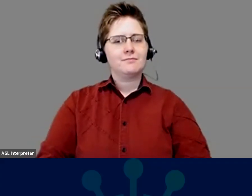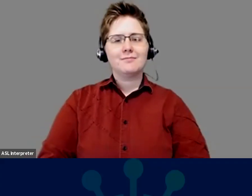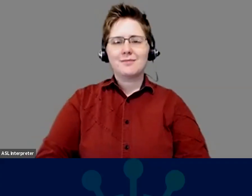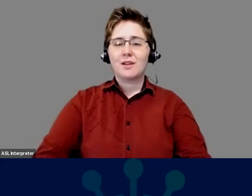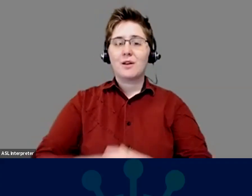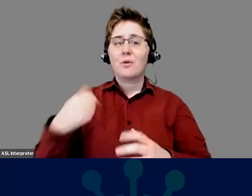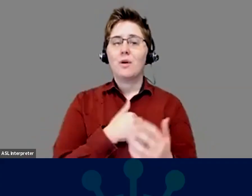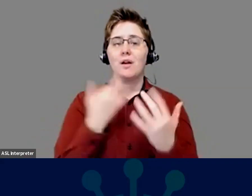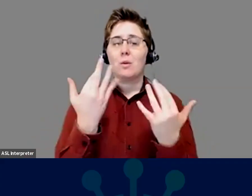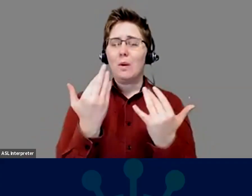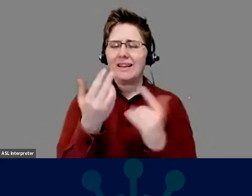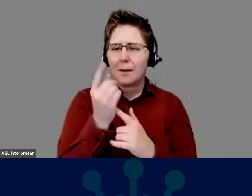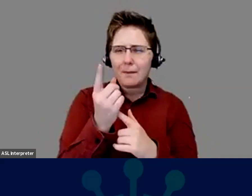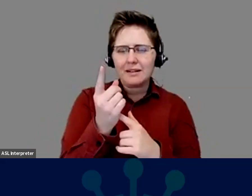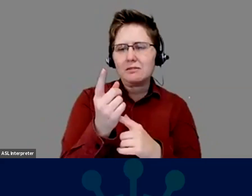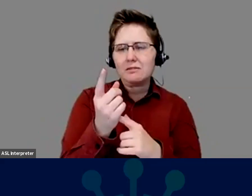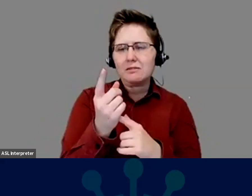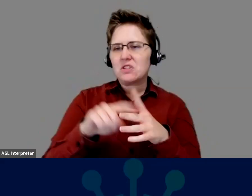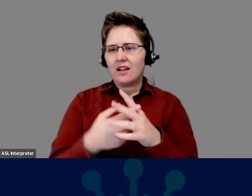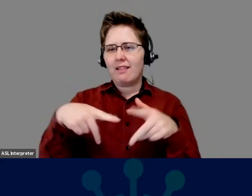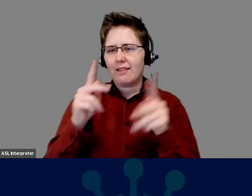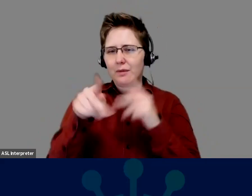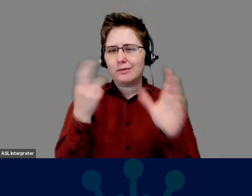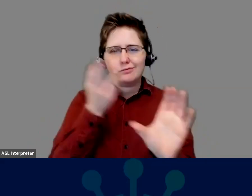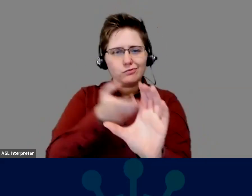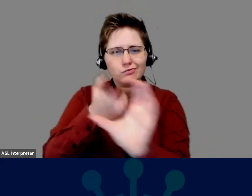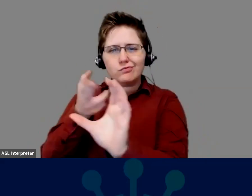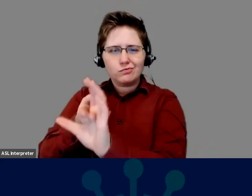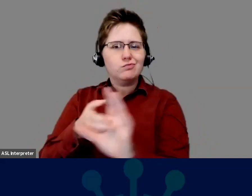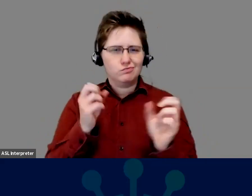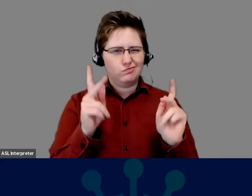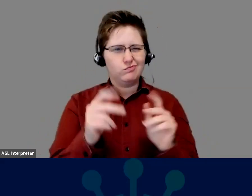All right, we're going to wait just a minute to get started to let everybody come in.